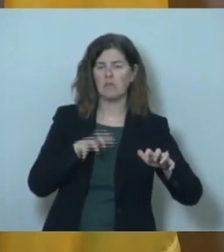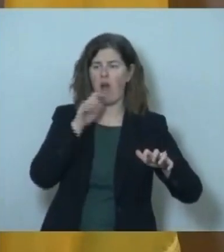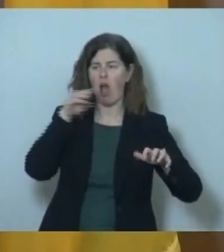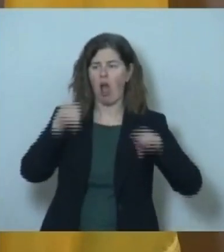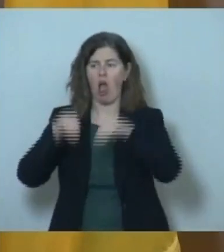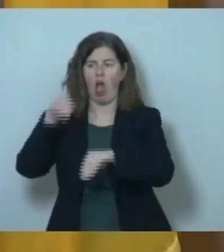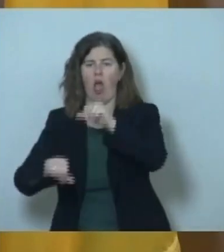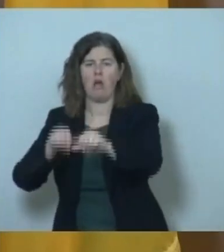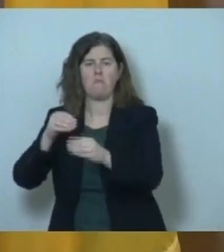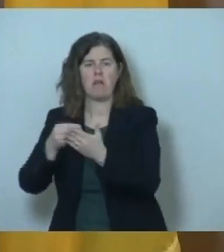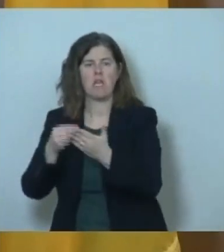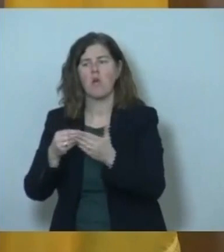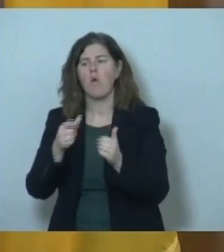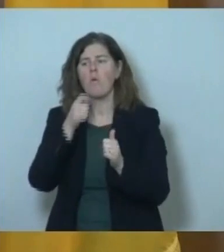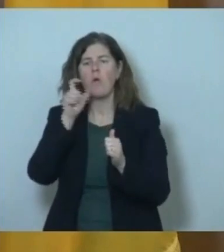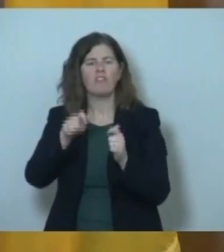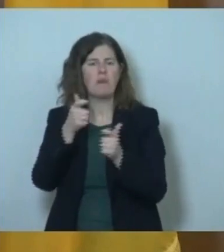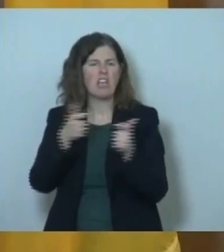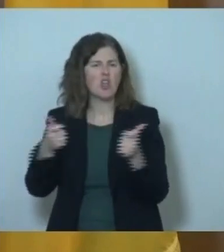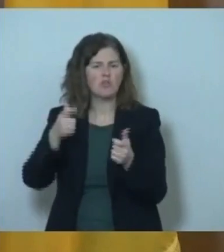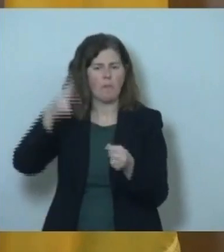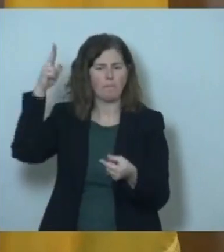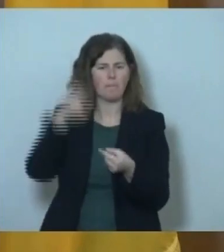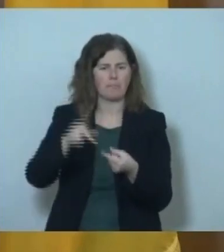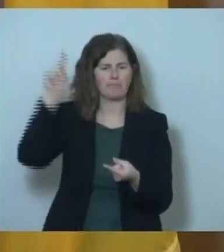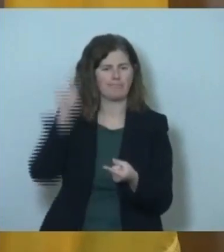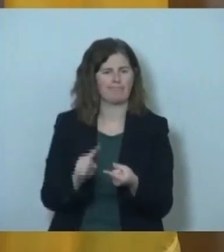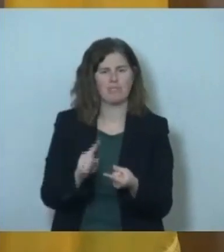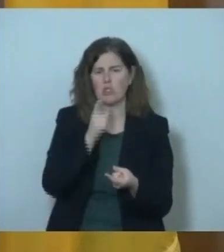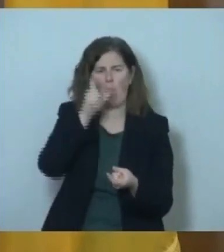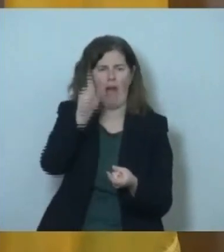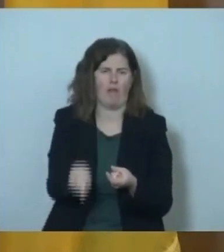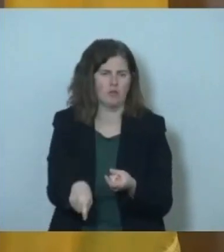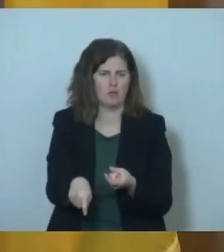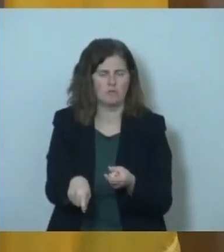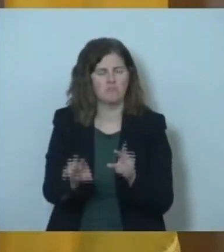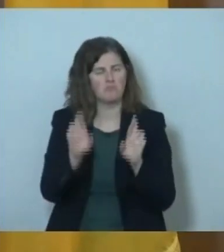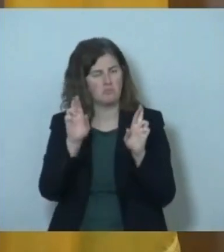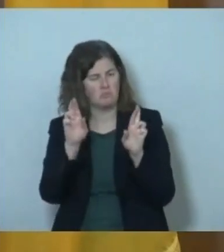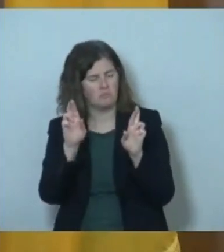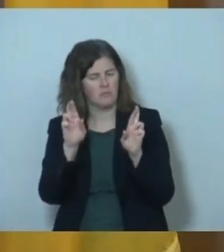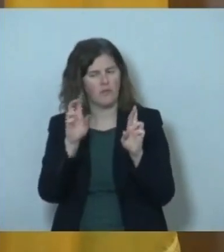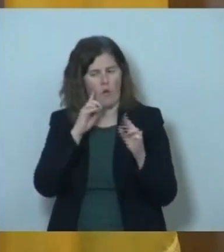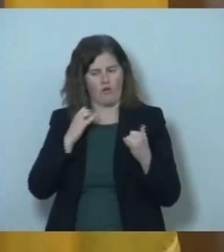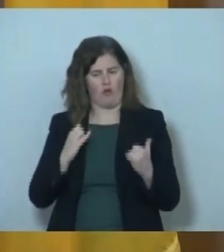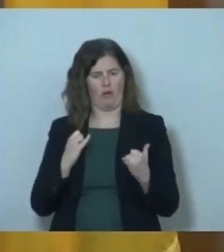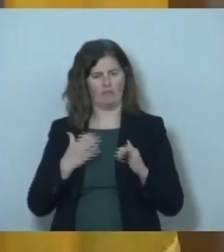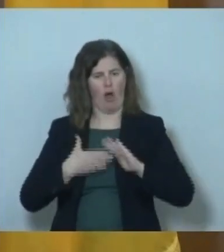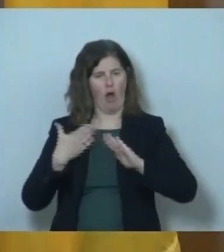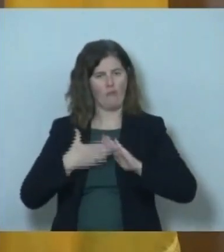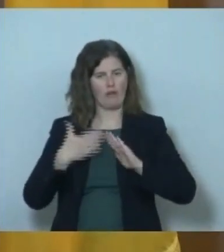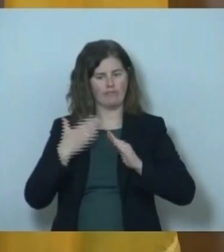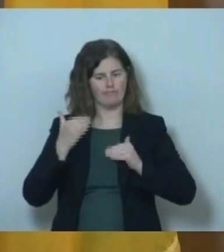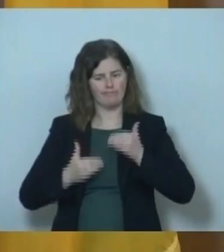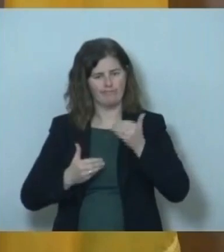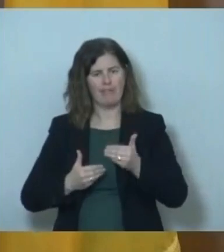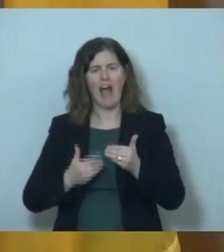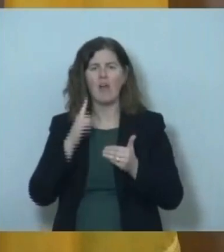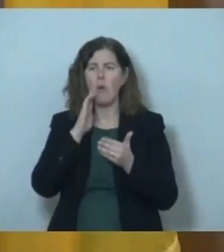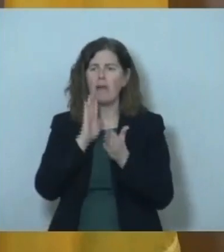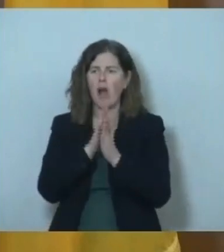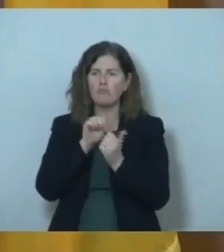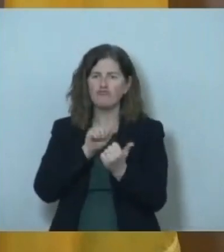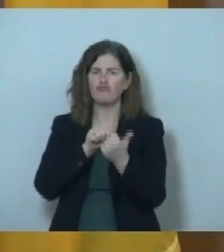wouldn't have to make any huge negative adjustments to the current operating budget. I think it's going to get